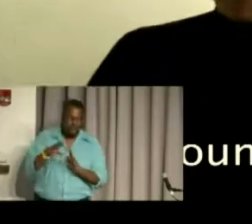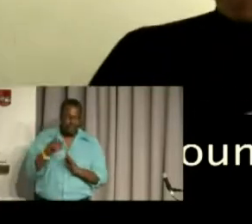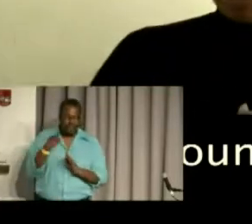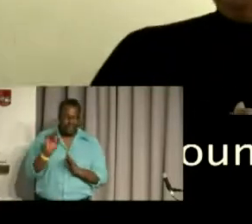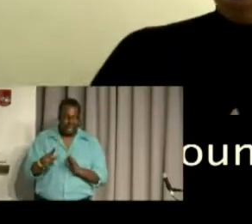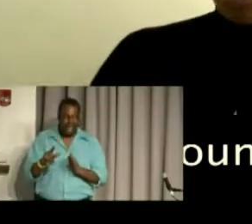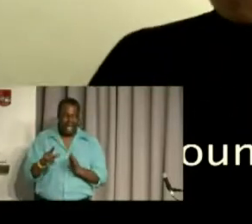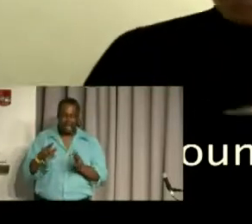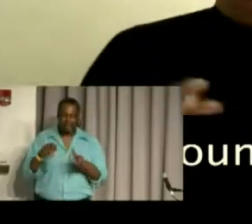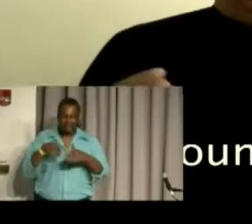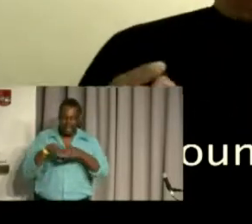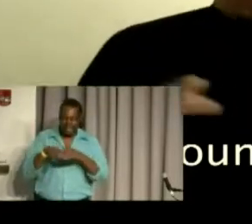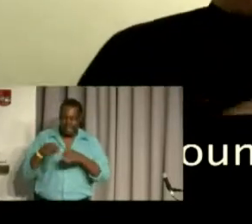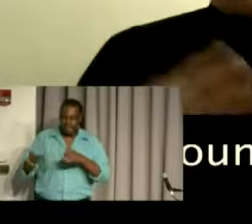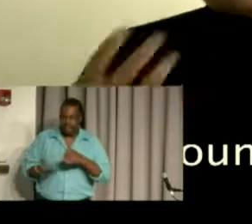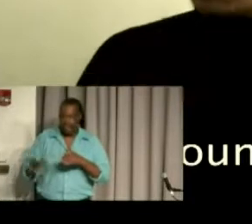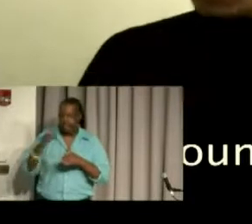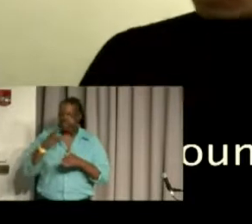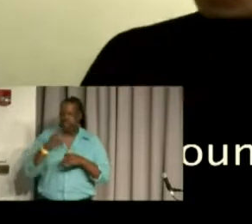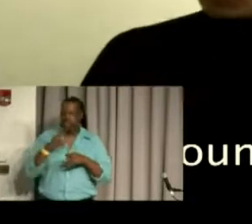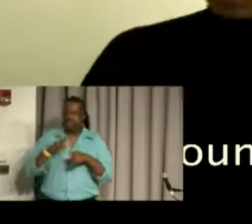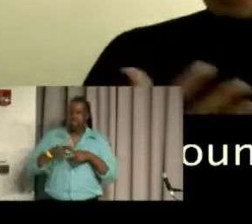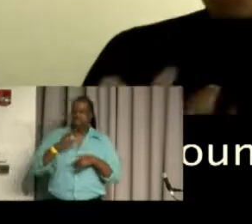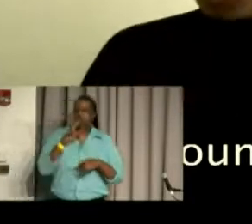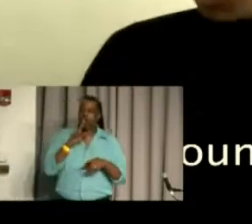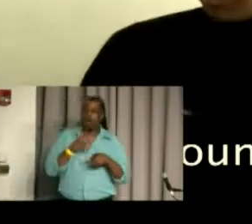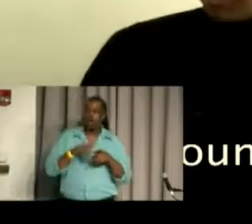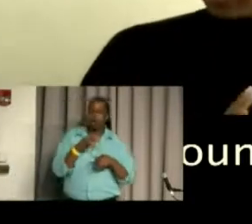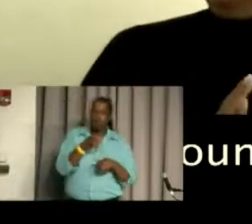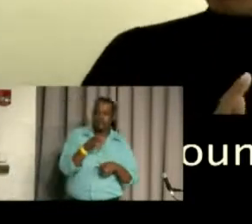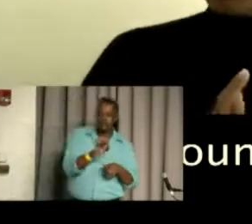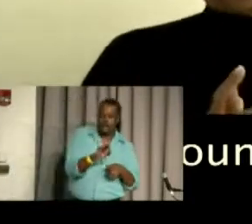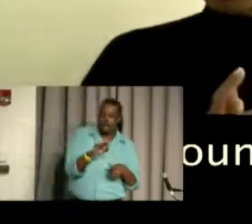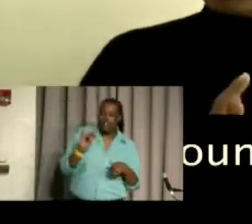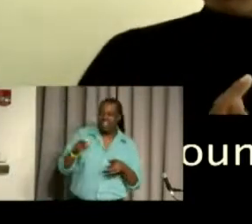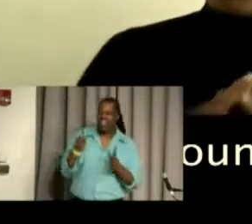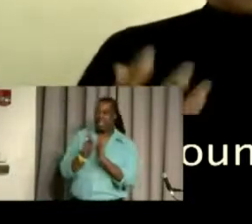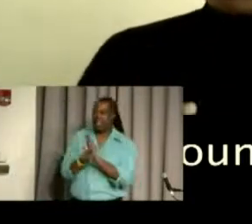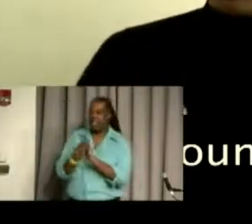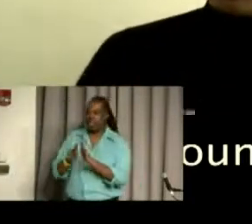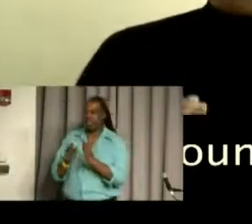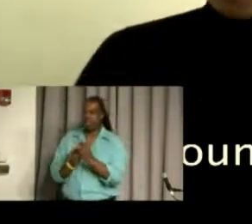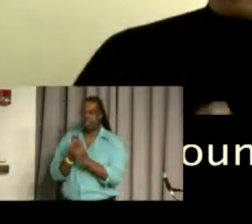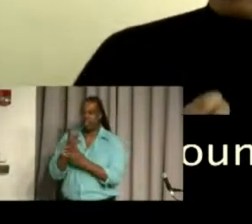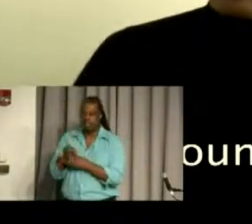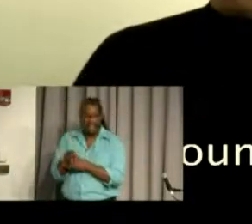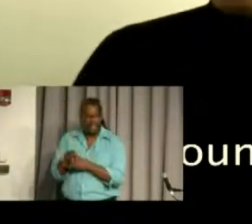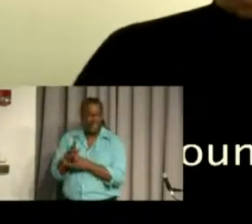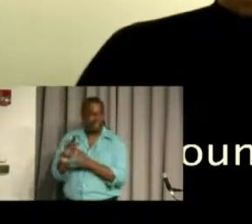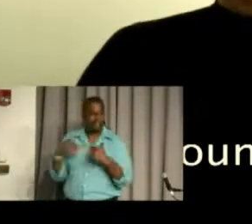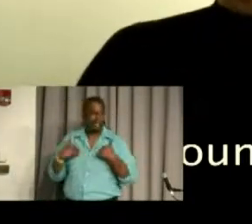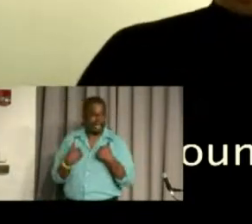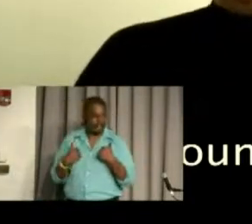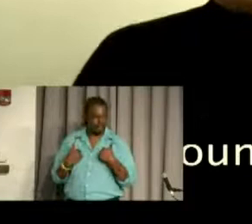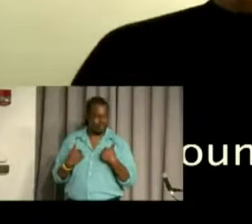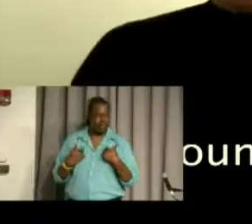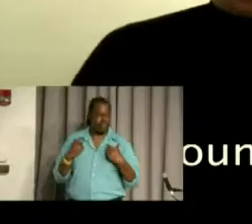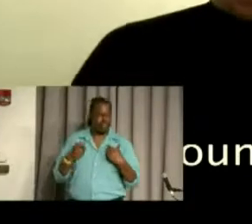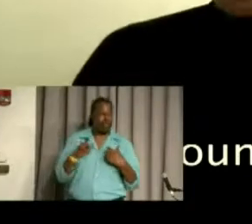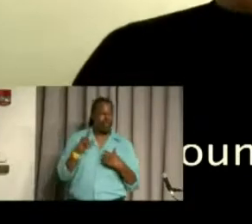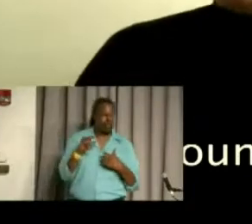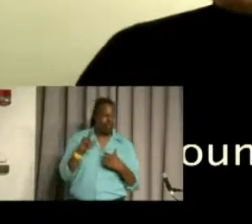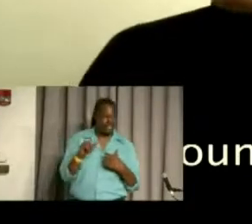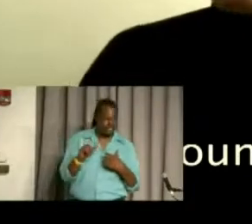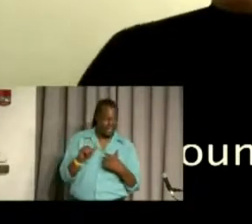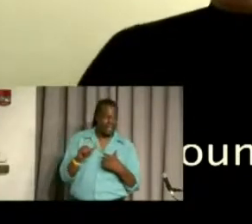salt water from the Gulf, which kill vegetation that holds the land together. So Louisiana is quite literally